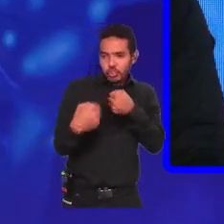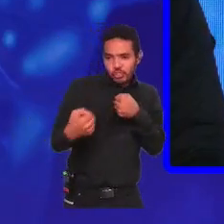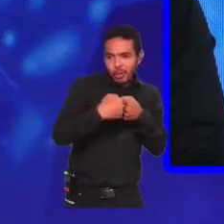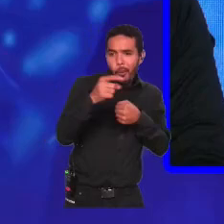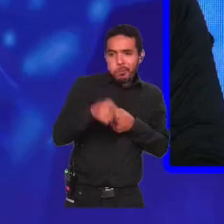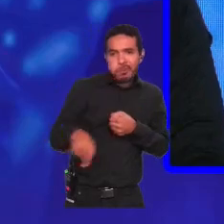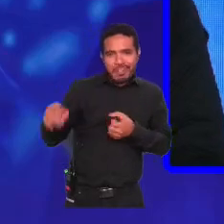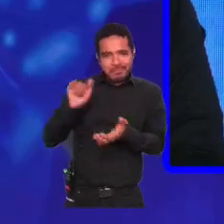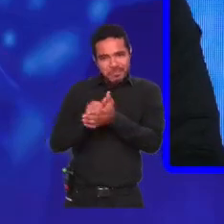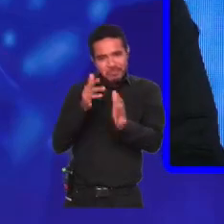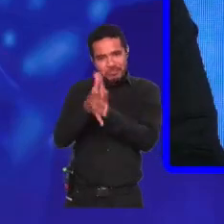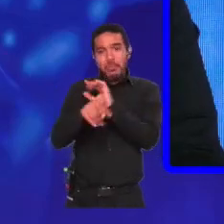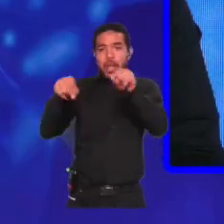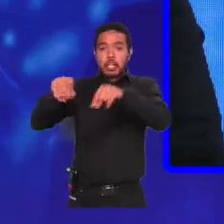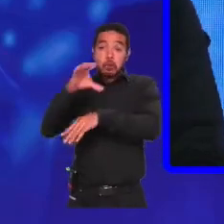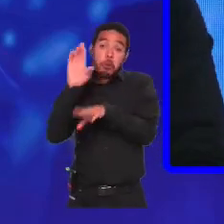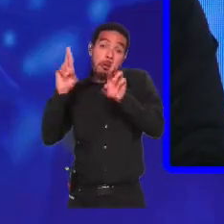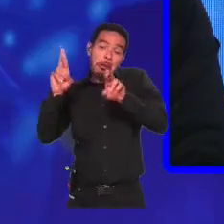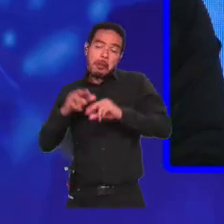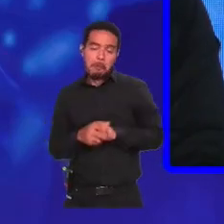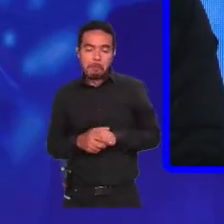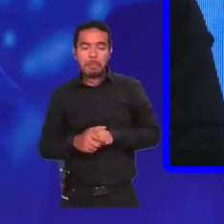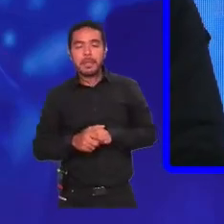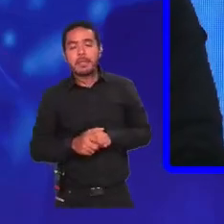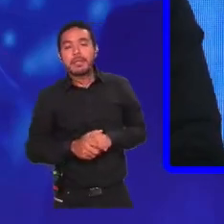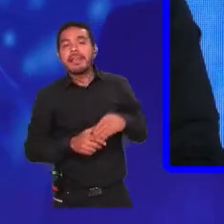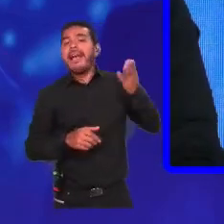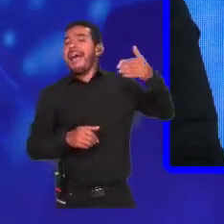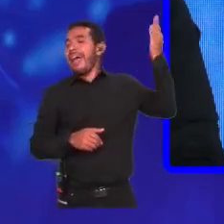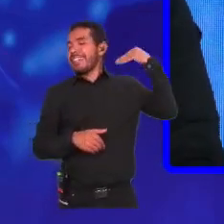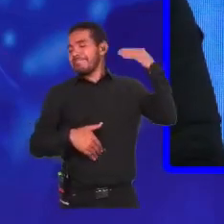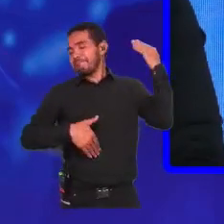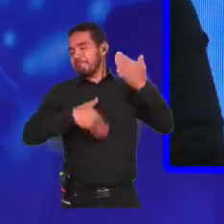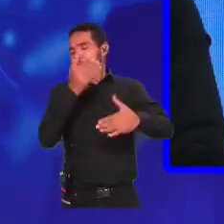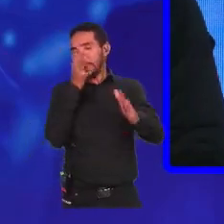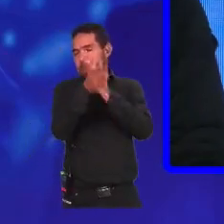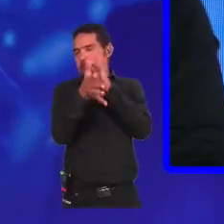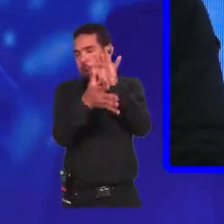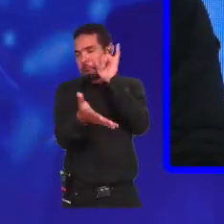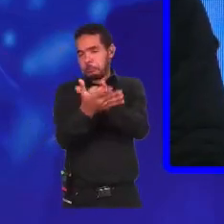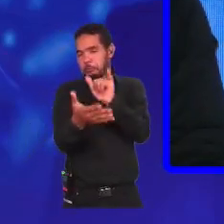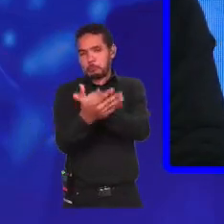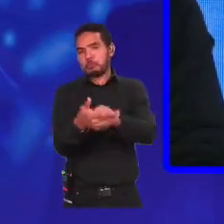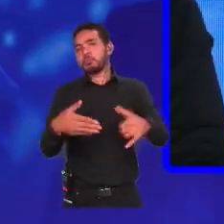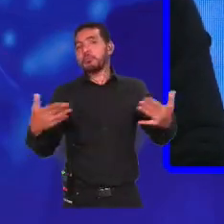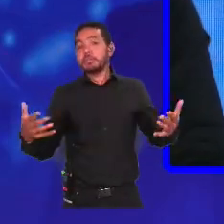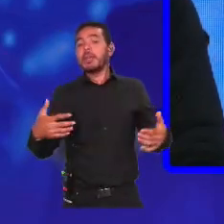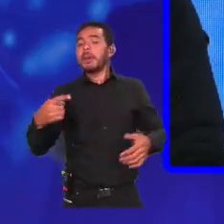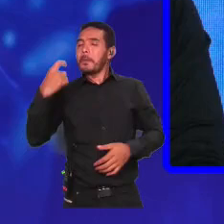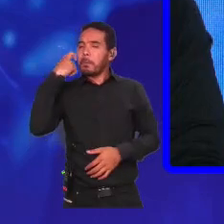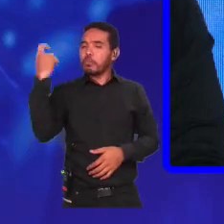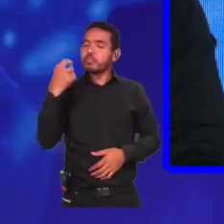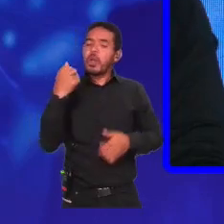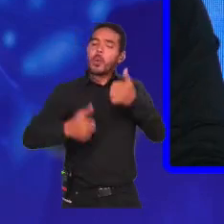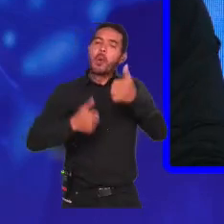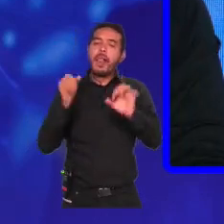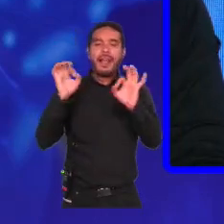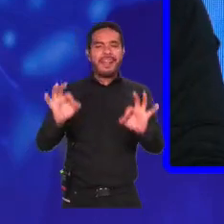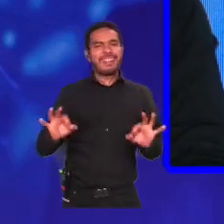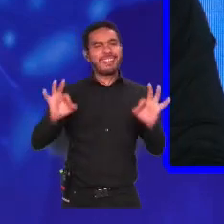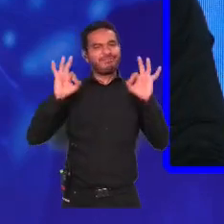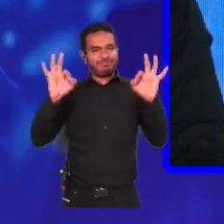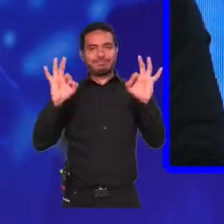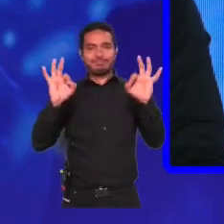for us, I mentioned at the beginning, is we are always pushing for what's the best quality, but also people have said here, problem